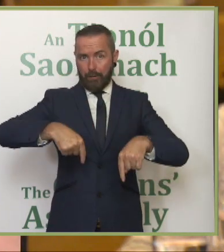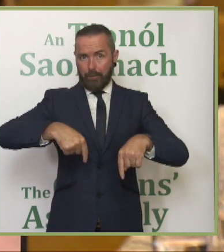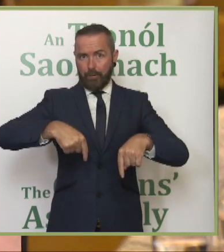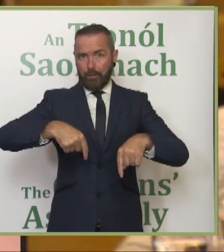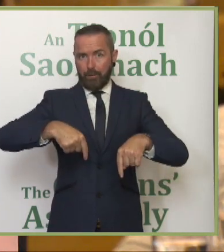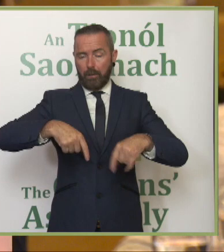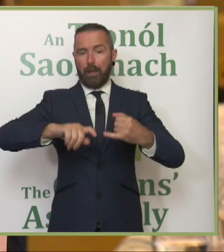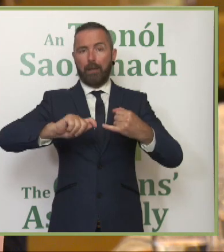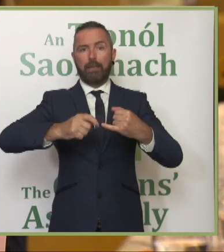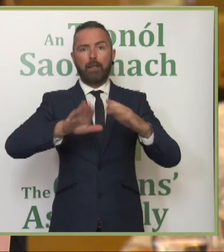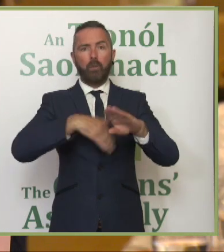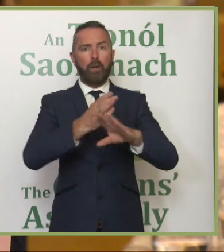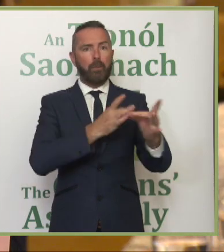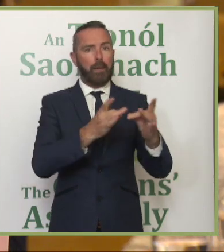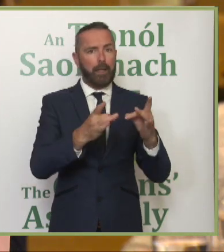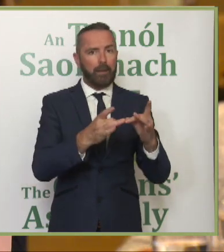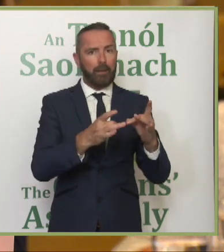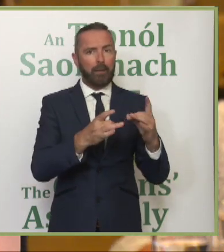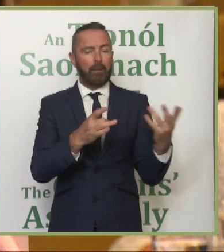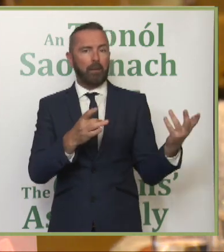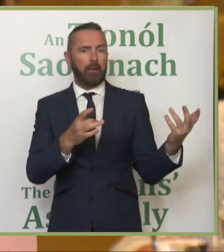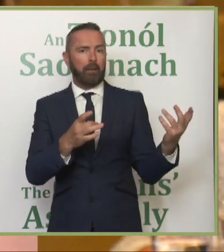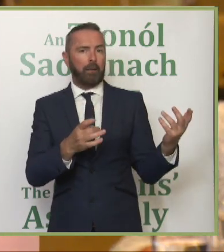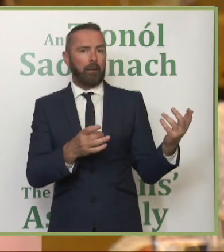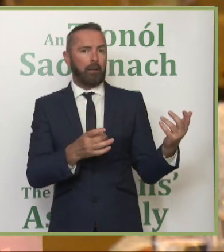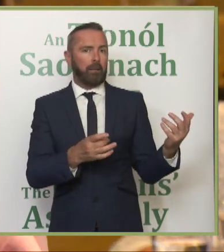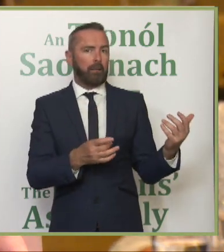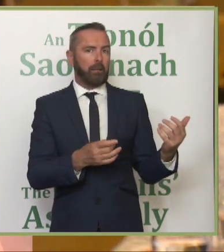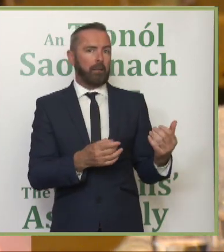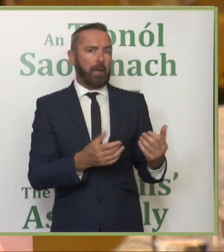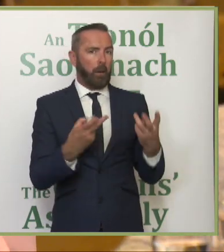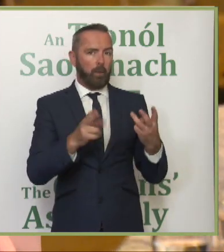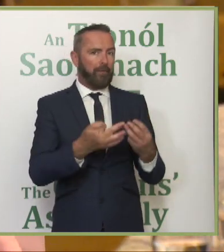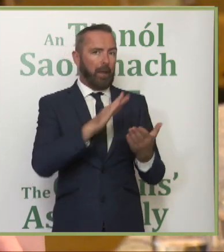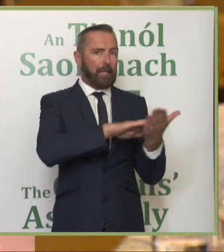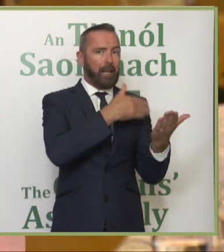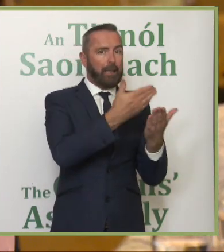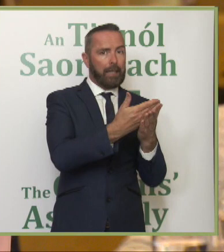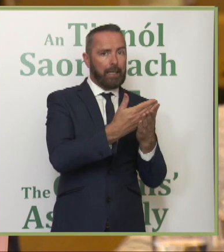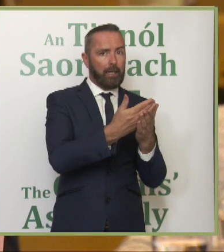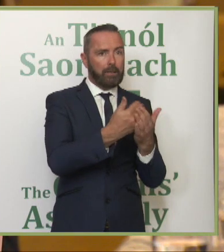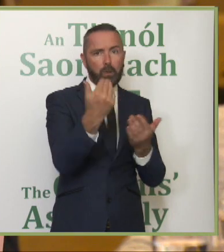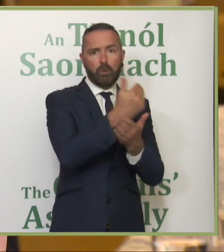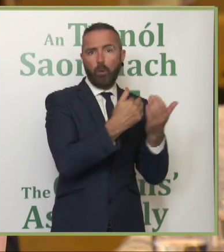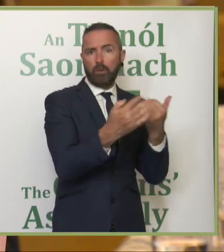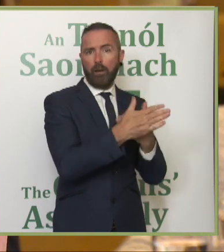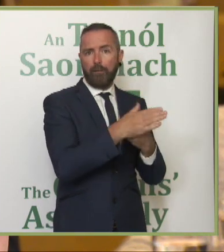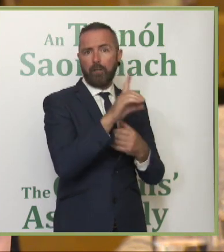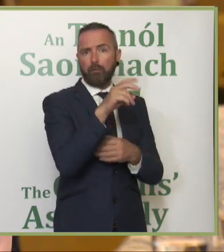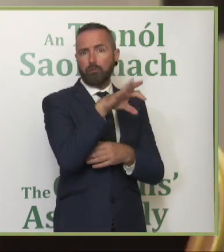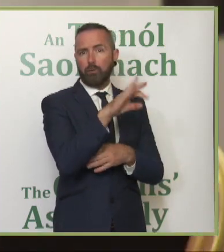at source? What if the source is illegal? Do we have to find legalised sources? How do we even go about it? And can we fund it is the biggest